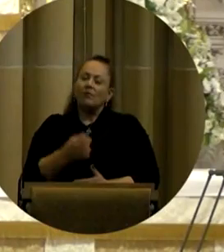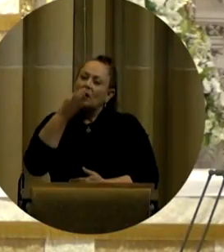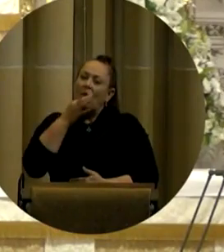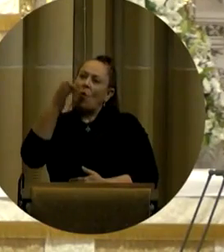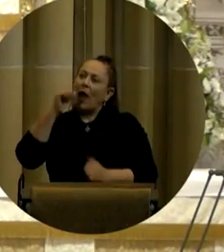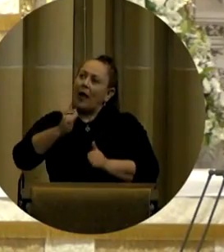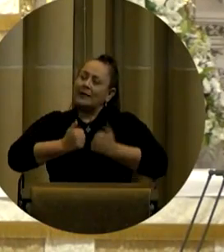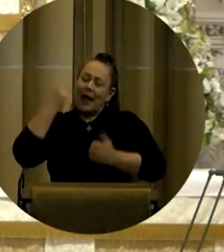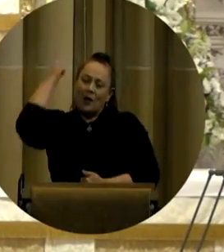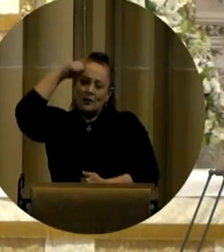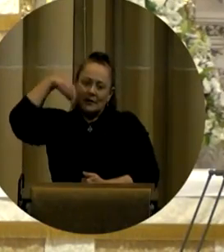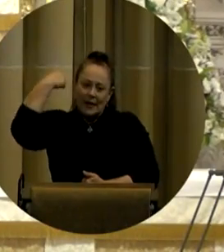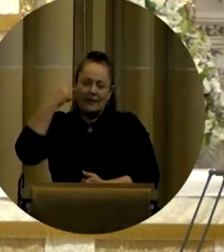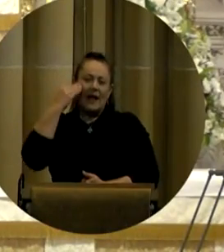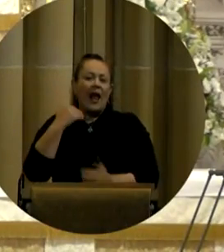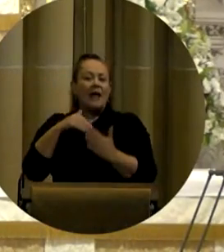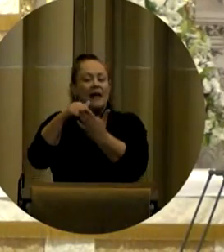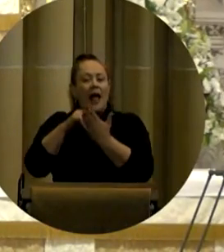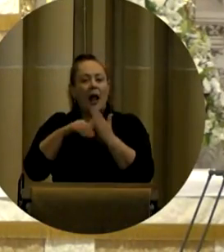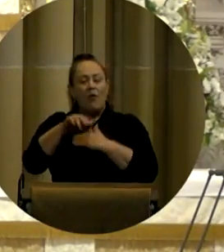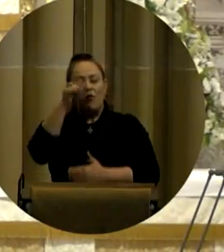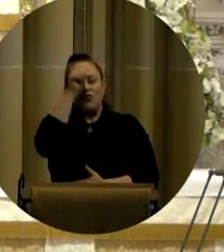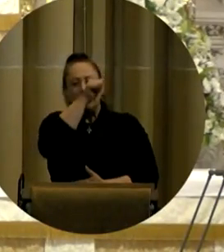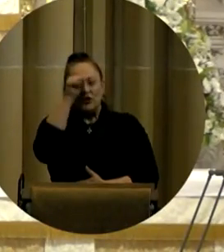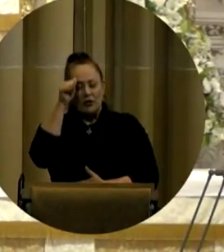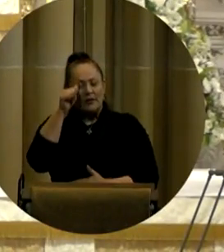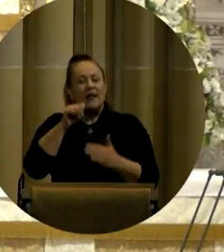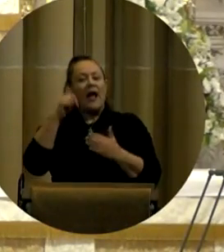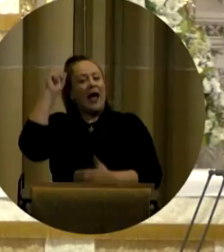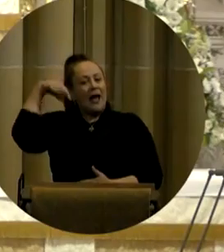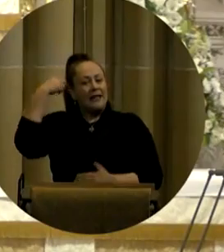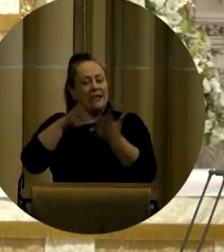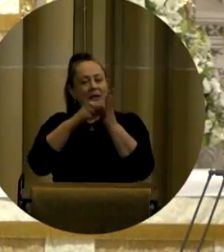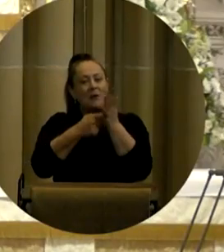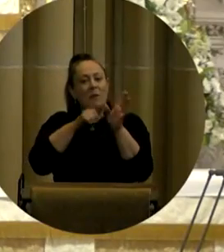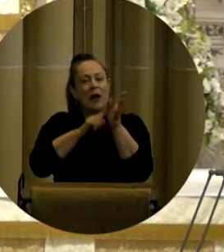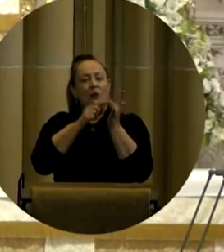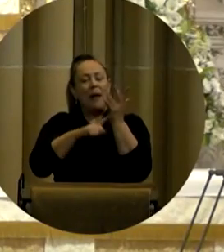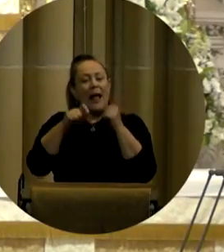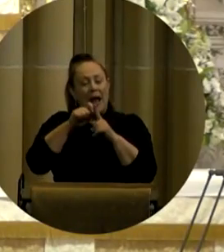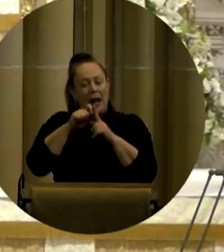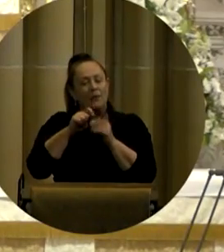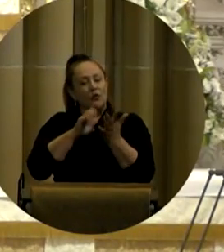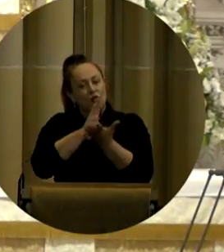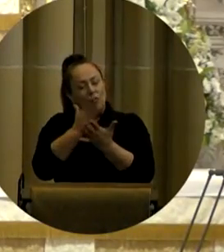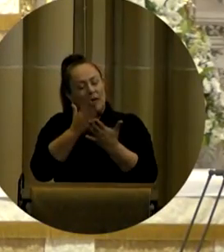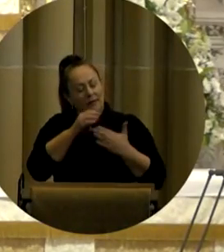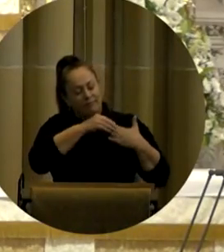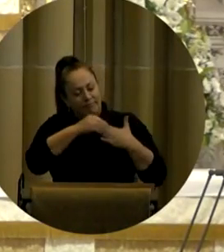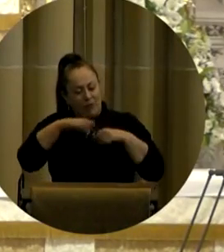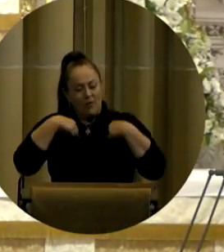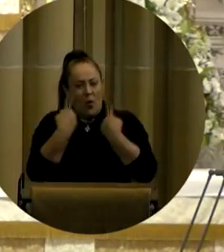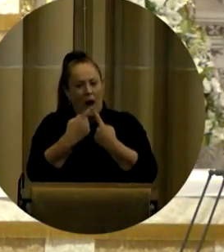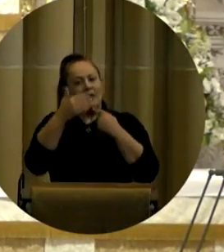patrons, Our Lady Help of Christians and St. Mary MacKillop, to intercede for the Church of Australia at